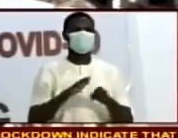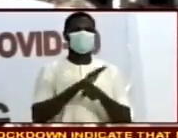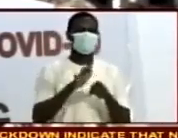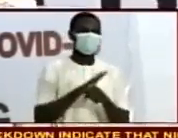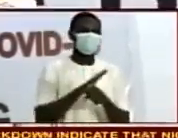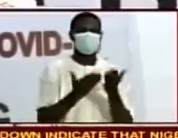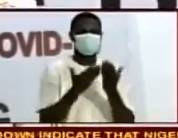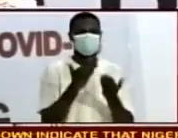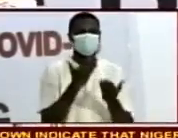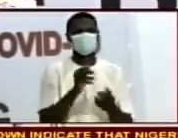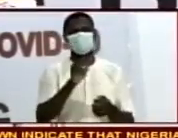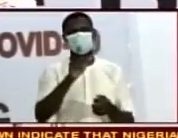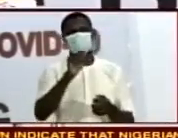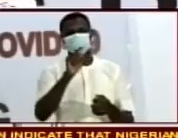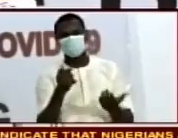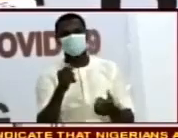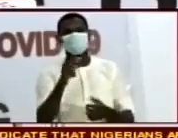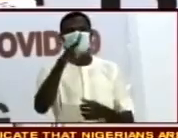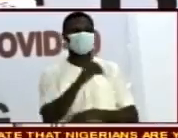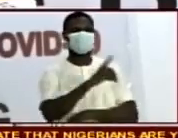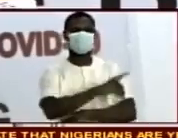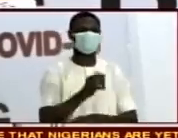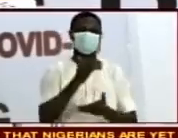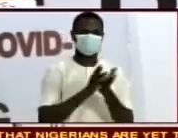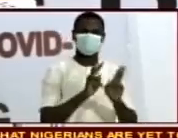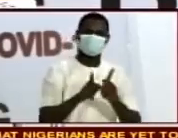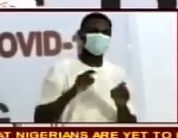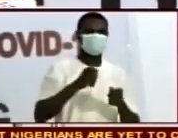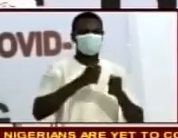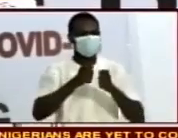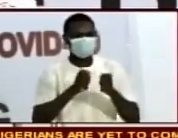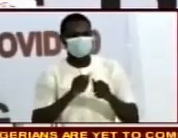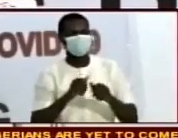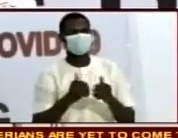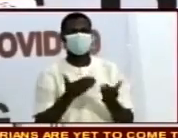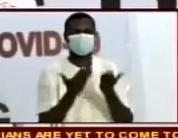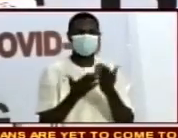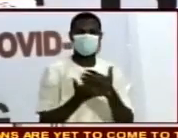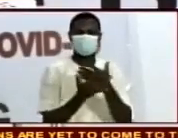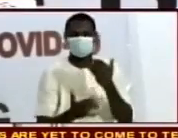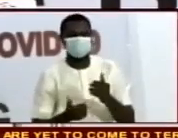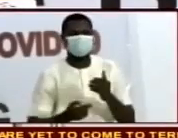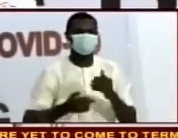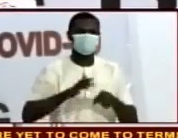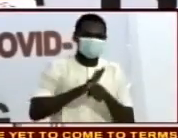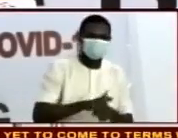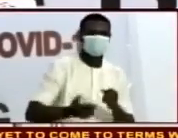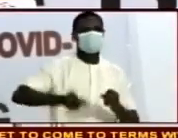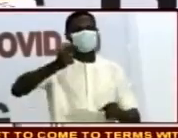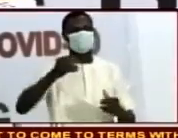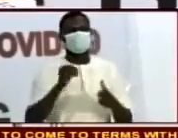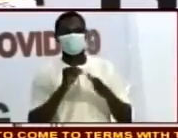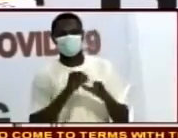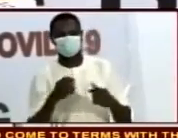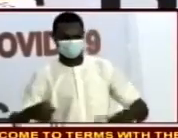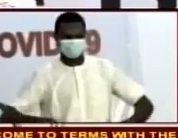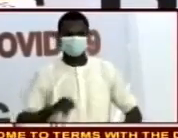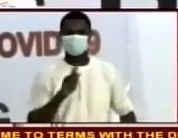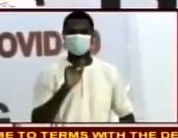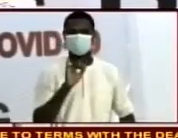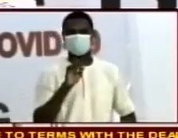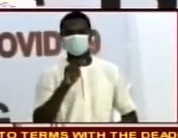with high, some people, you have to treat other illnesses, you have to treat the hypertension along with it, or the kidney disease or whatever they came with.